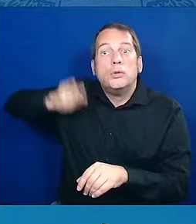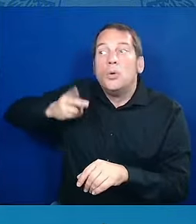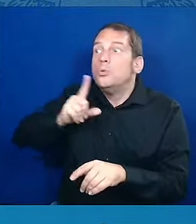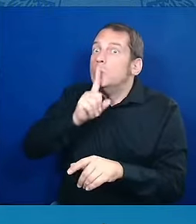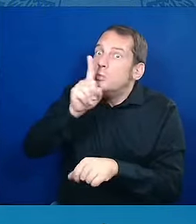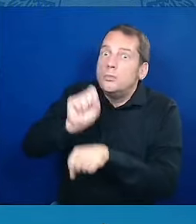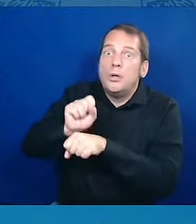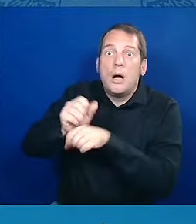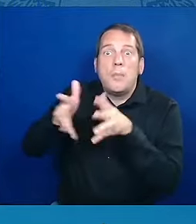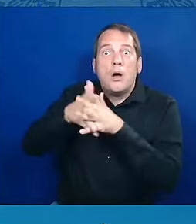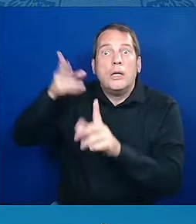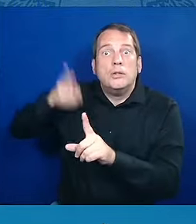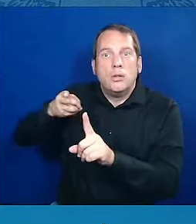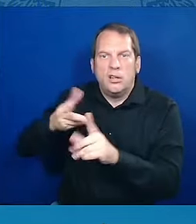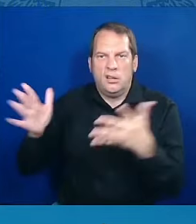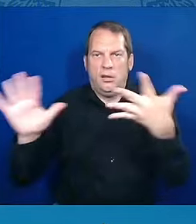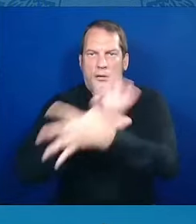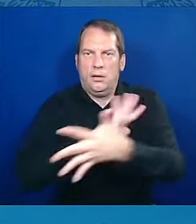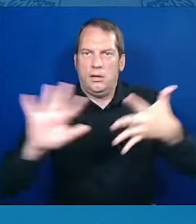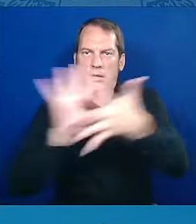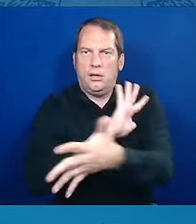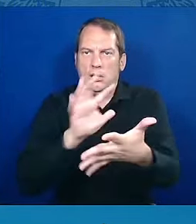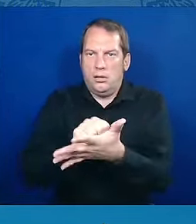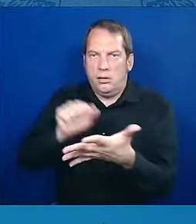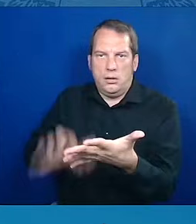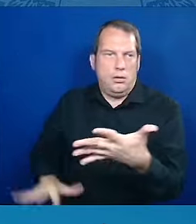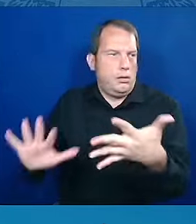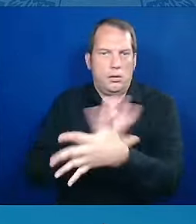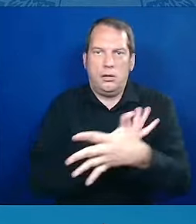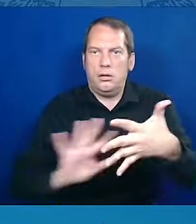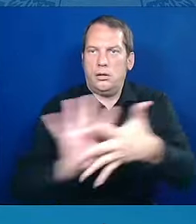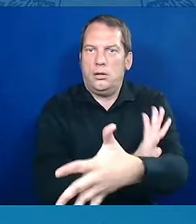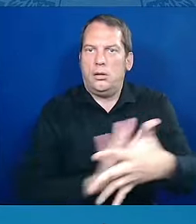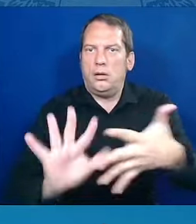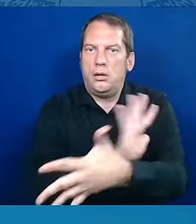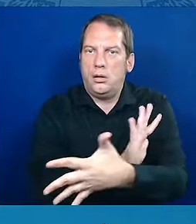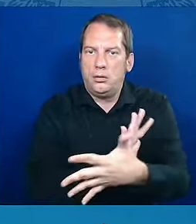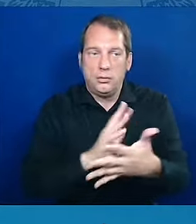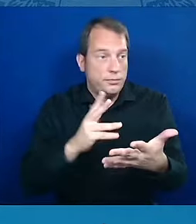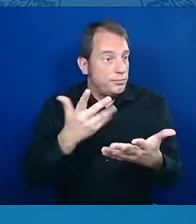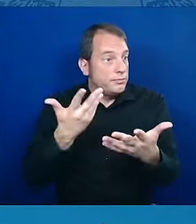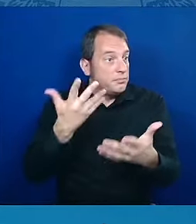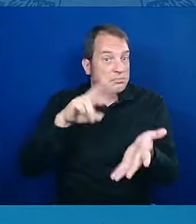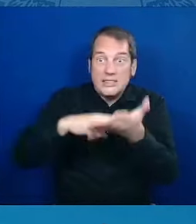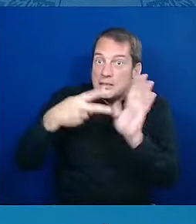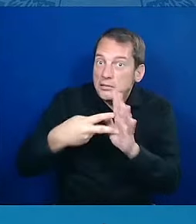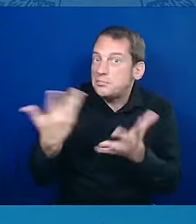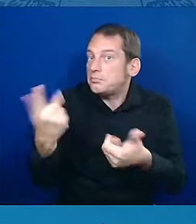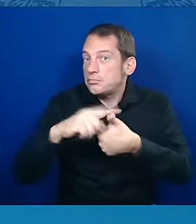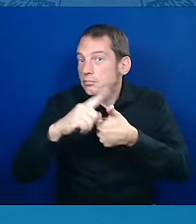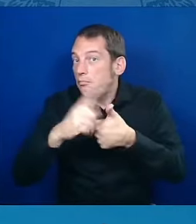including book bans. Book bans in this year of our Lord 2024.